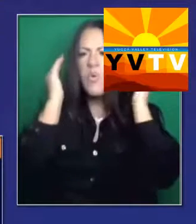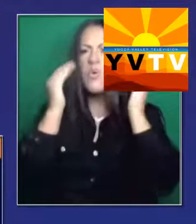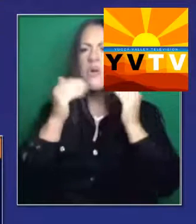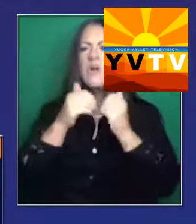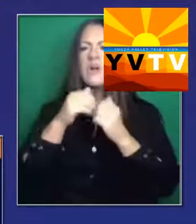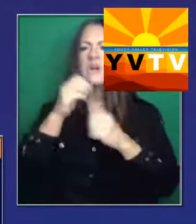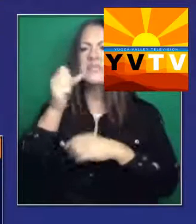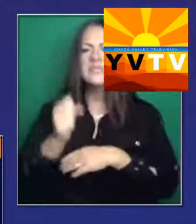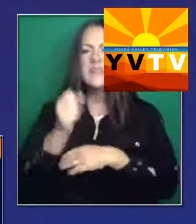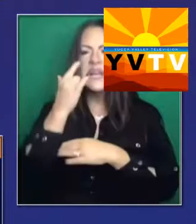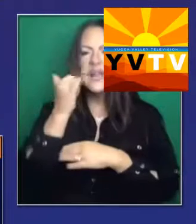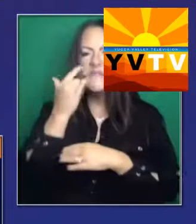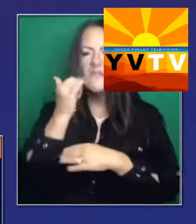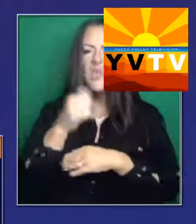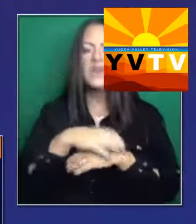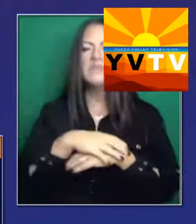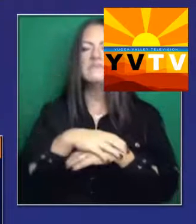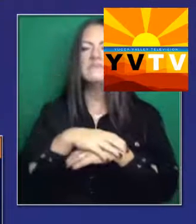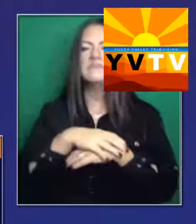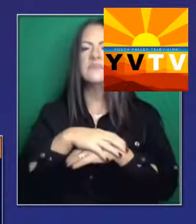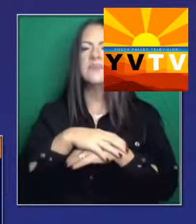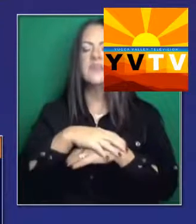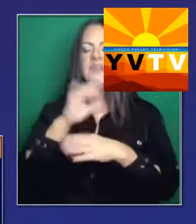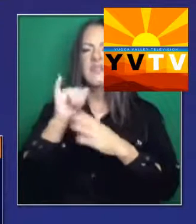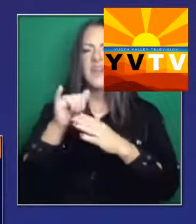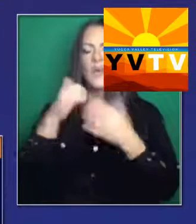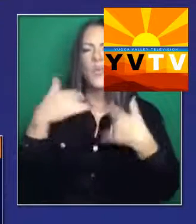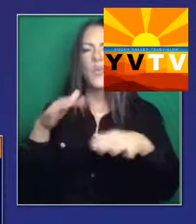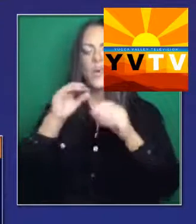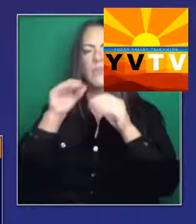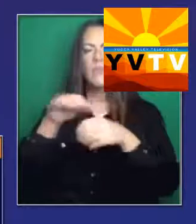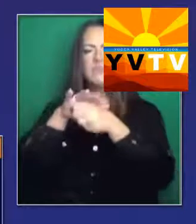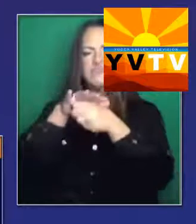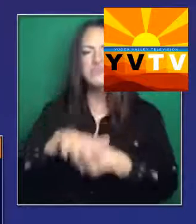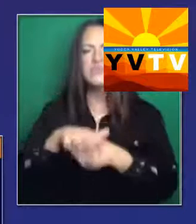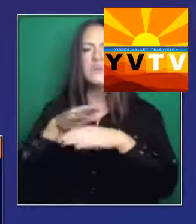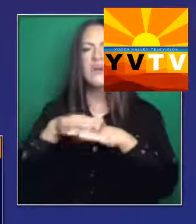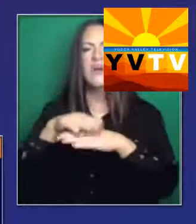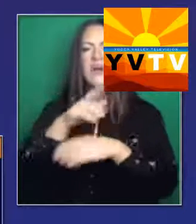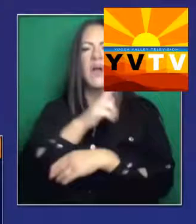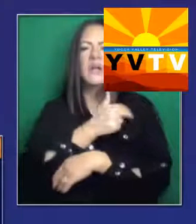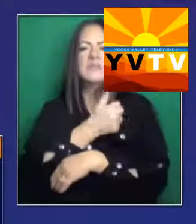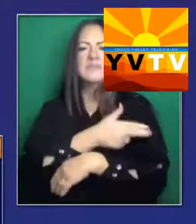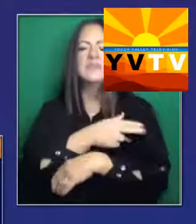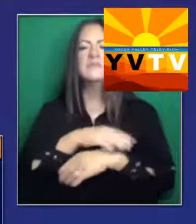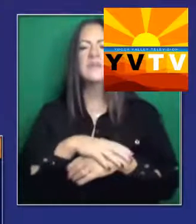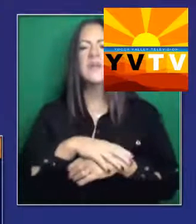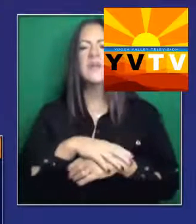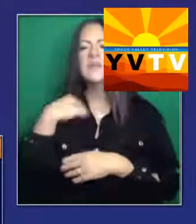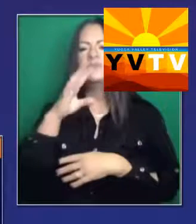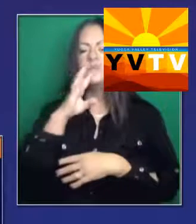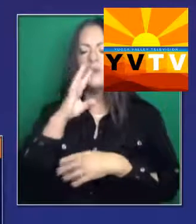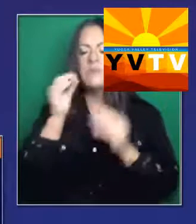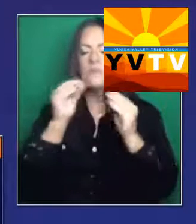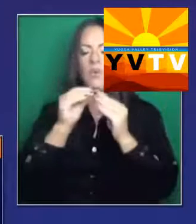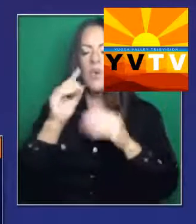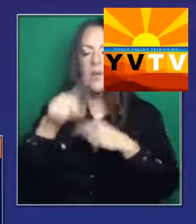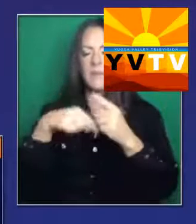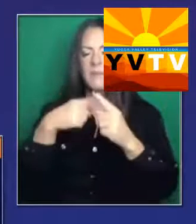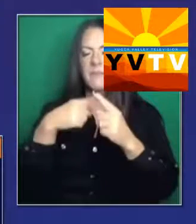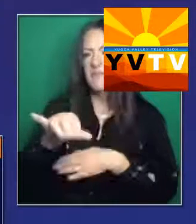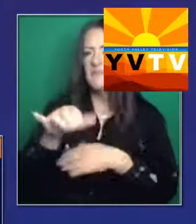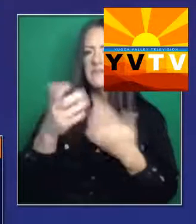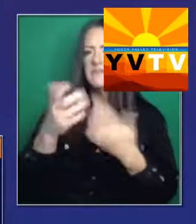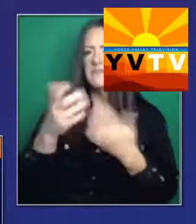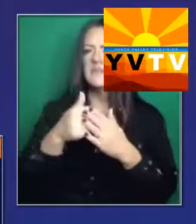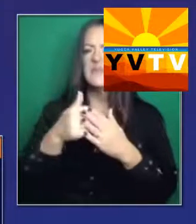Valley, been placed upon the hospital system, we have organized, and I'll talk more about it, a statewide oxygen